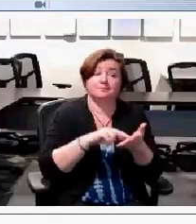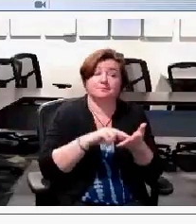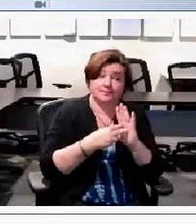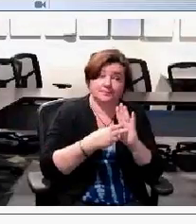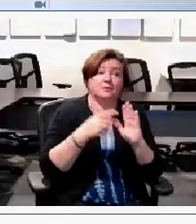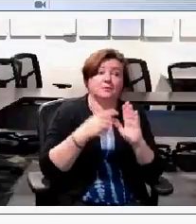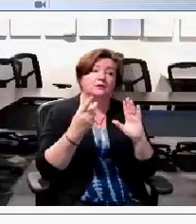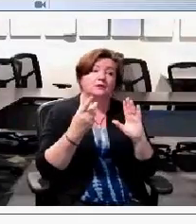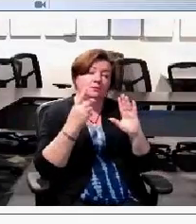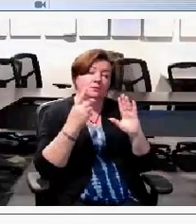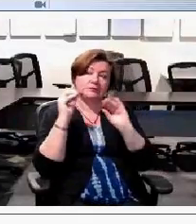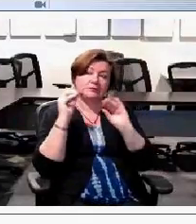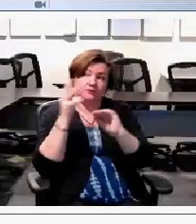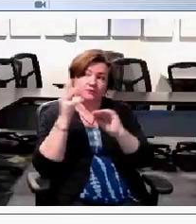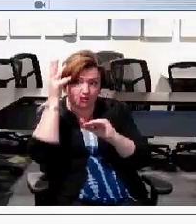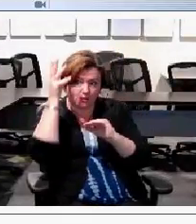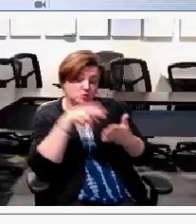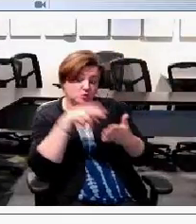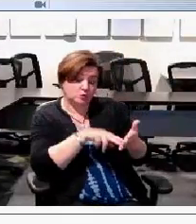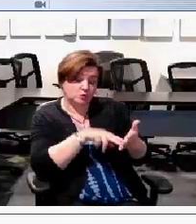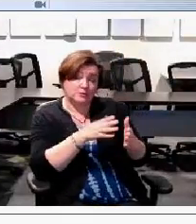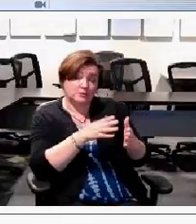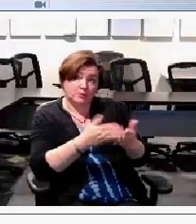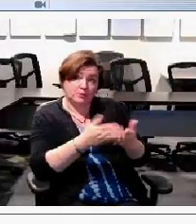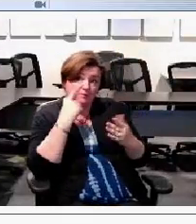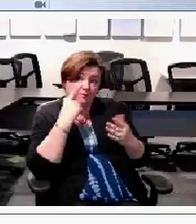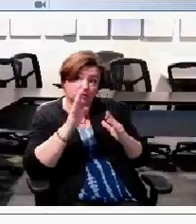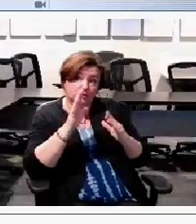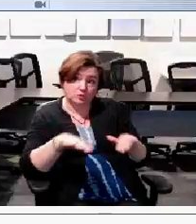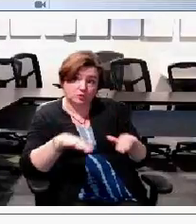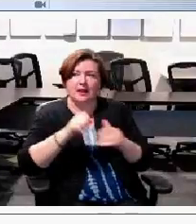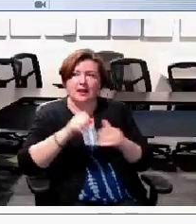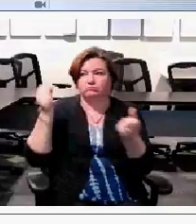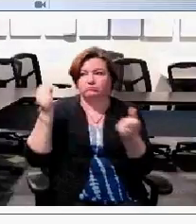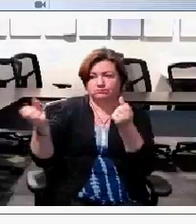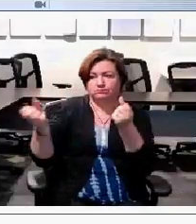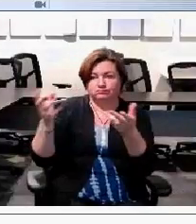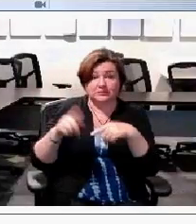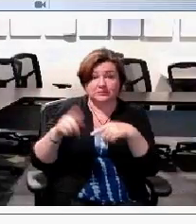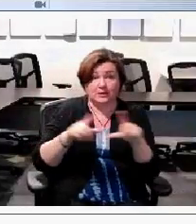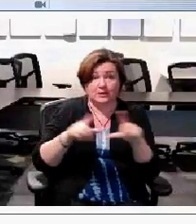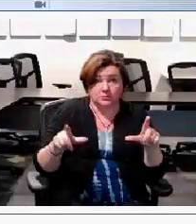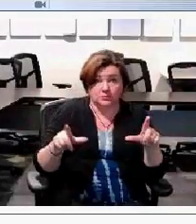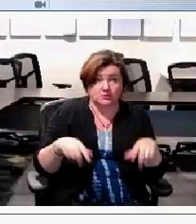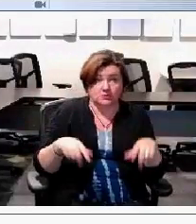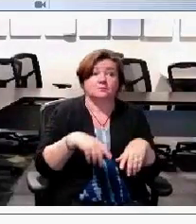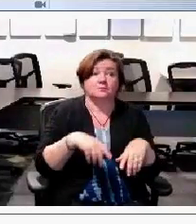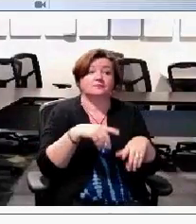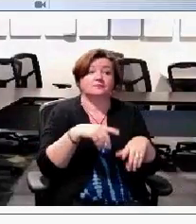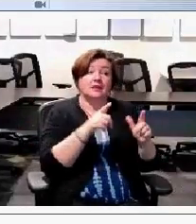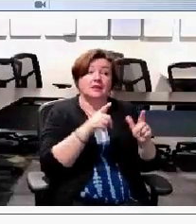teaching parents how to read books to the children in Sign Language. We have a literacy and parenting